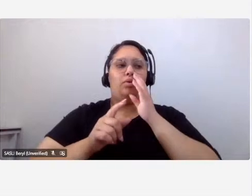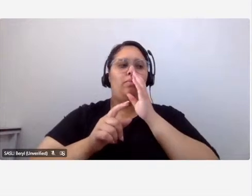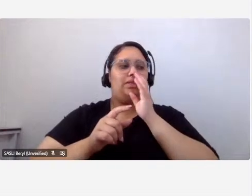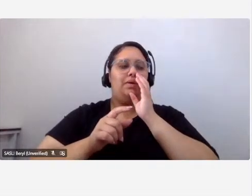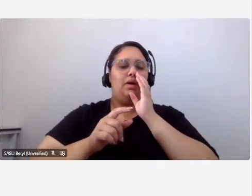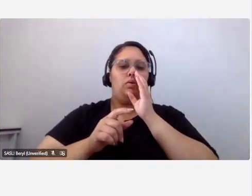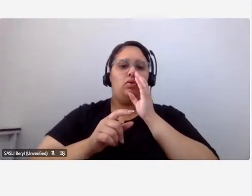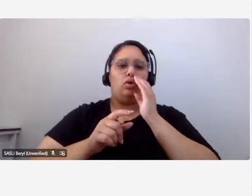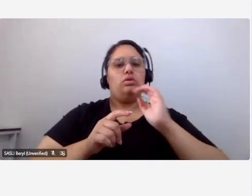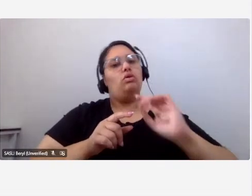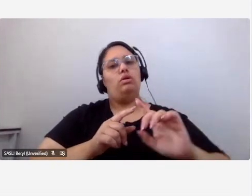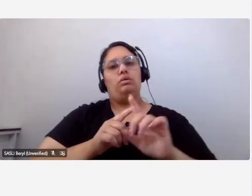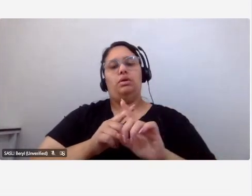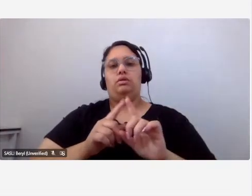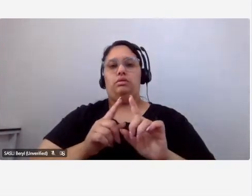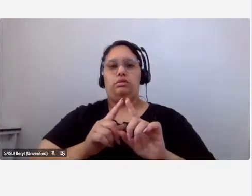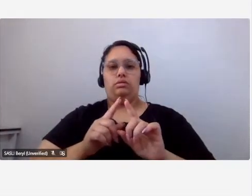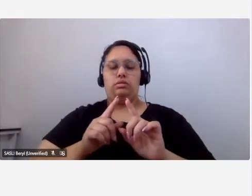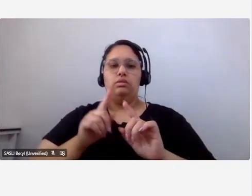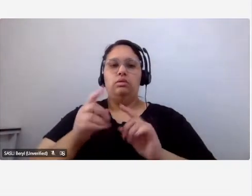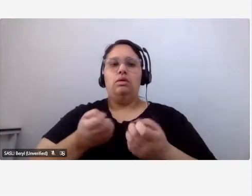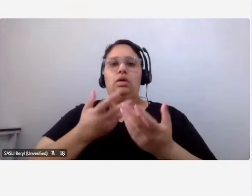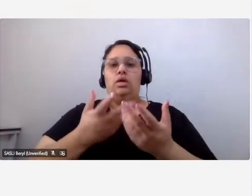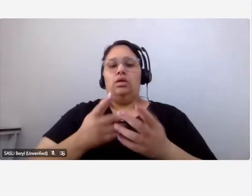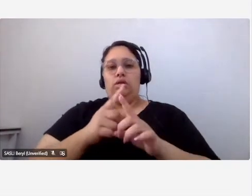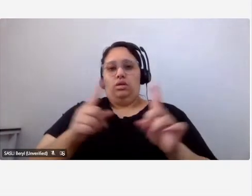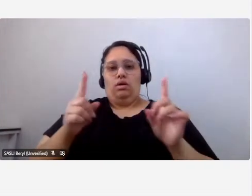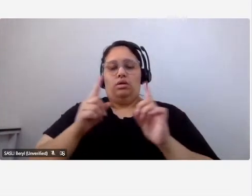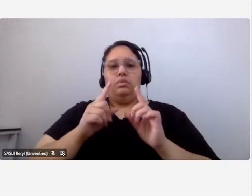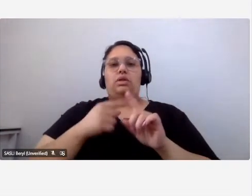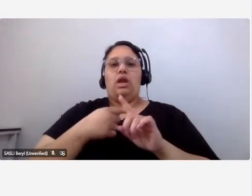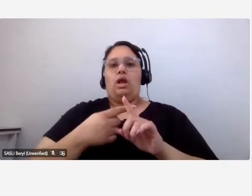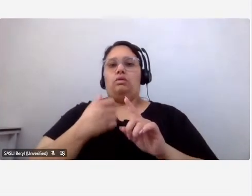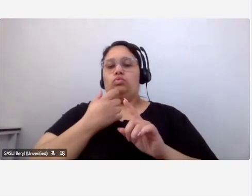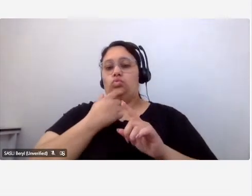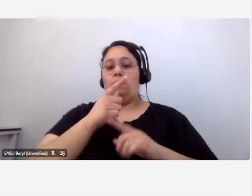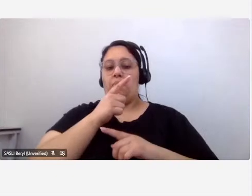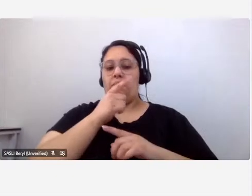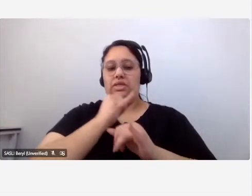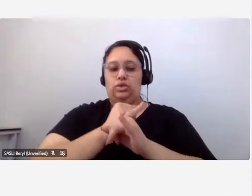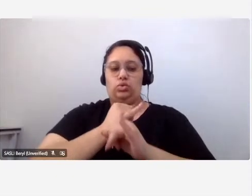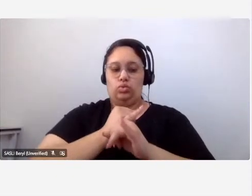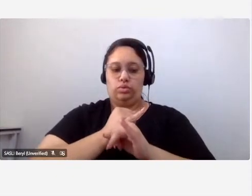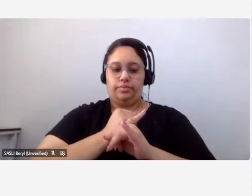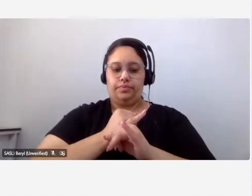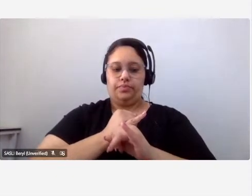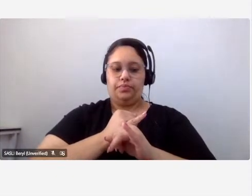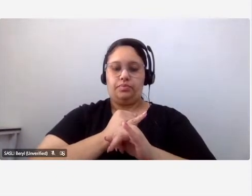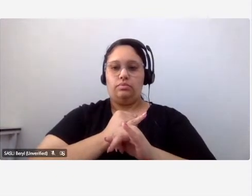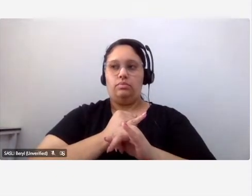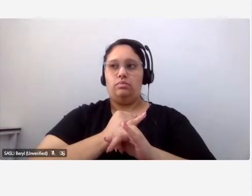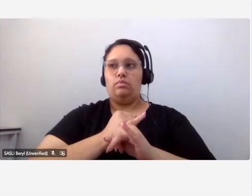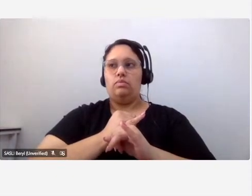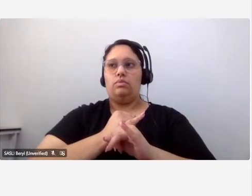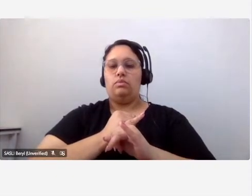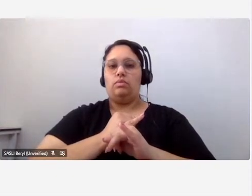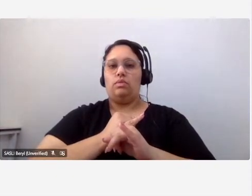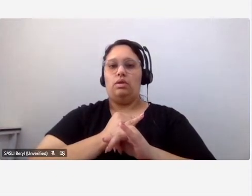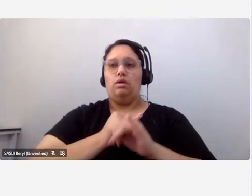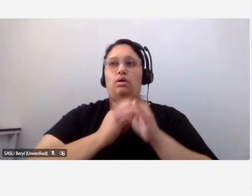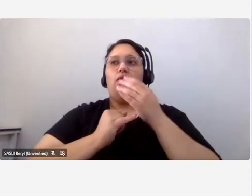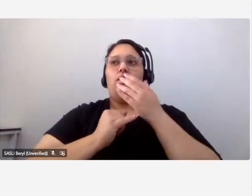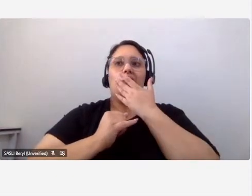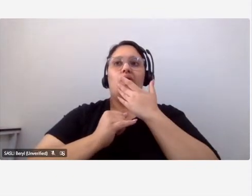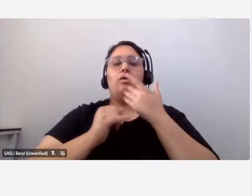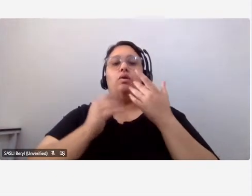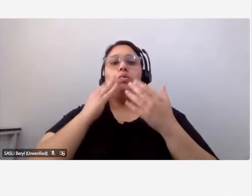is rendering services to the department, to the public entities. So in order for us then to mitigate, because in